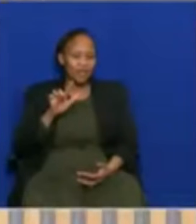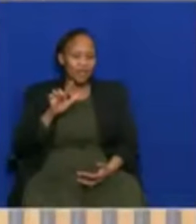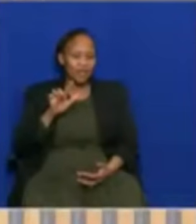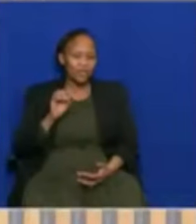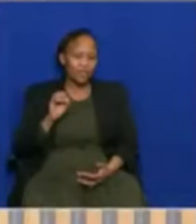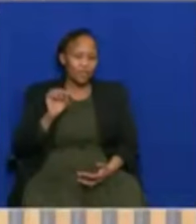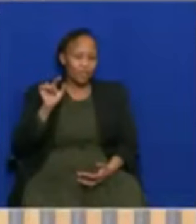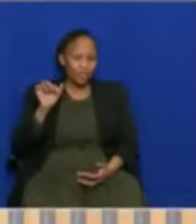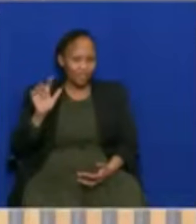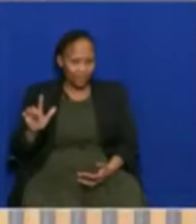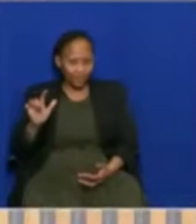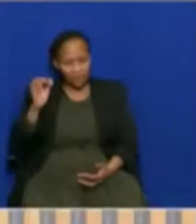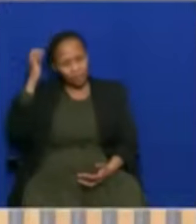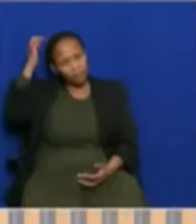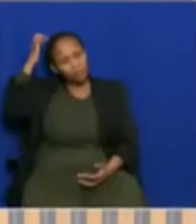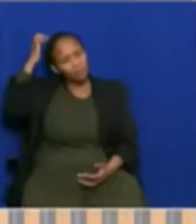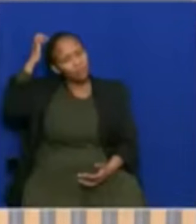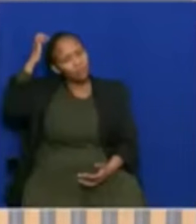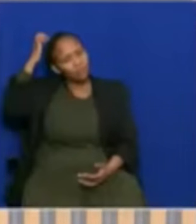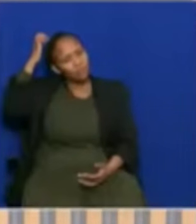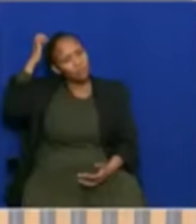Point 7, right? Okay, thanks.